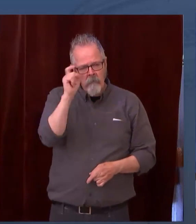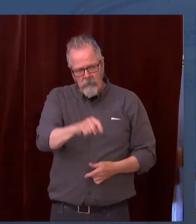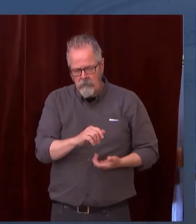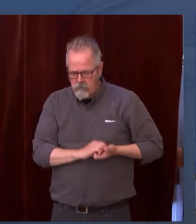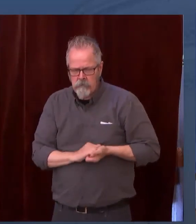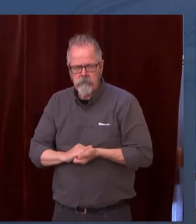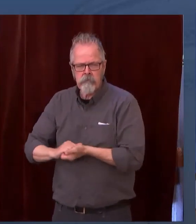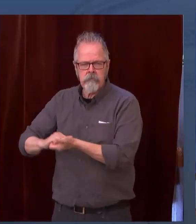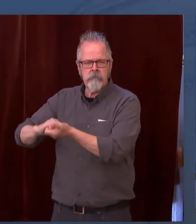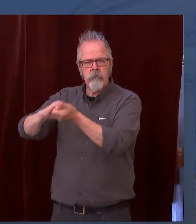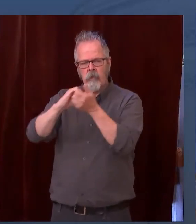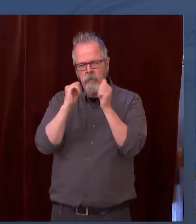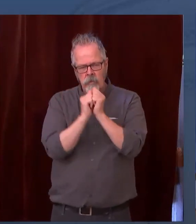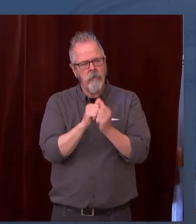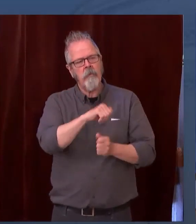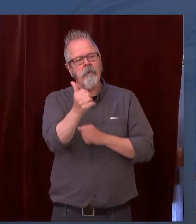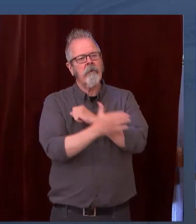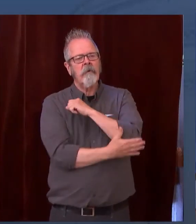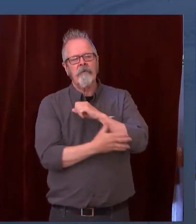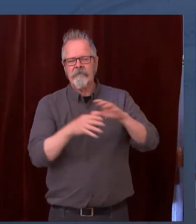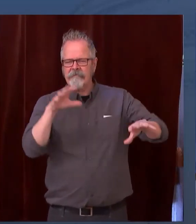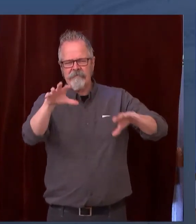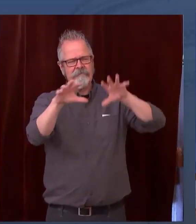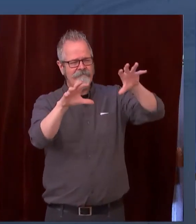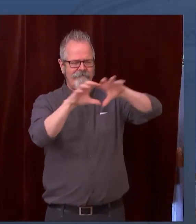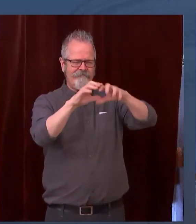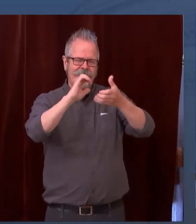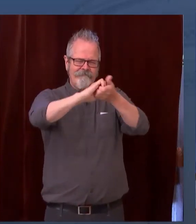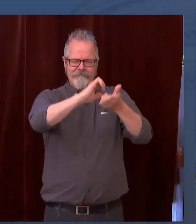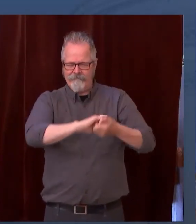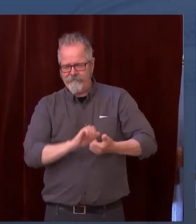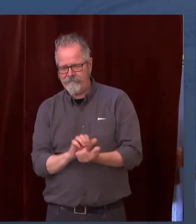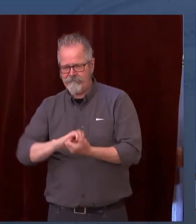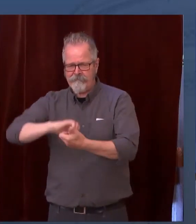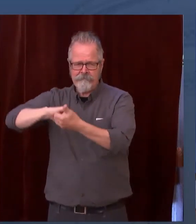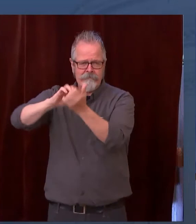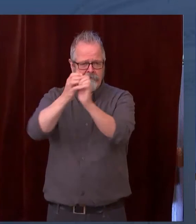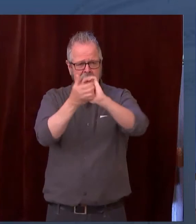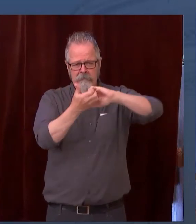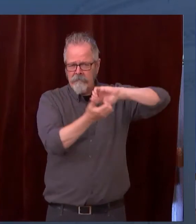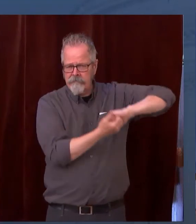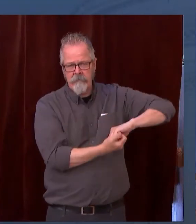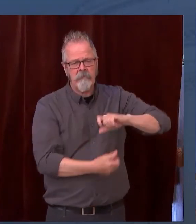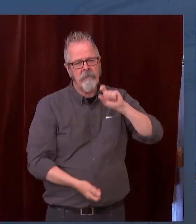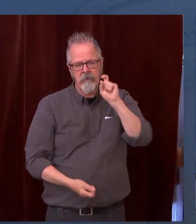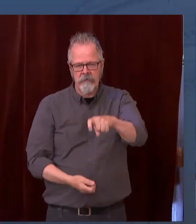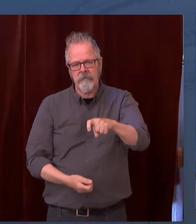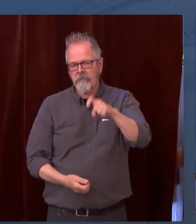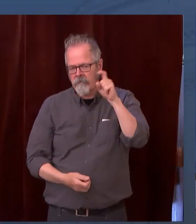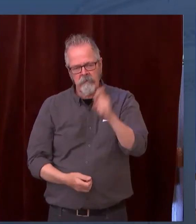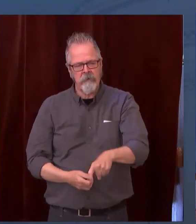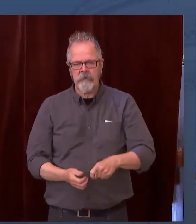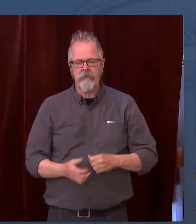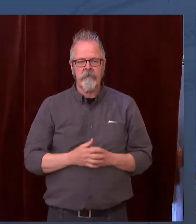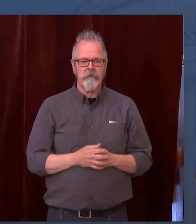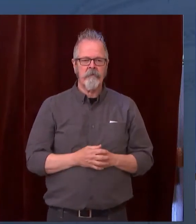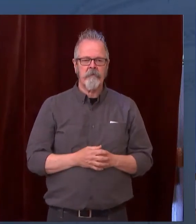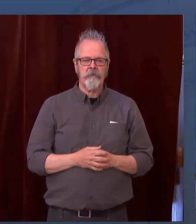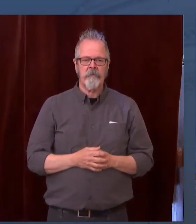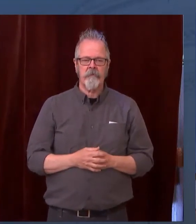that I hope be successful. And it'll be important too, because it's going to be multilingual. A lot of people, as we know,